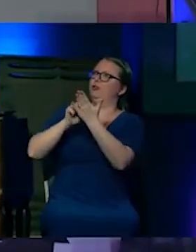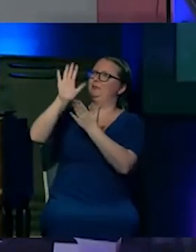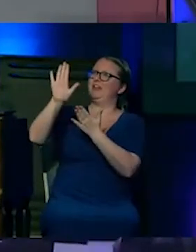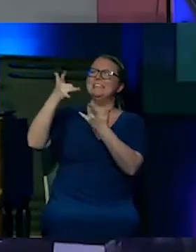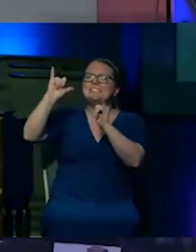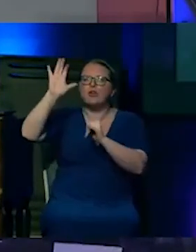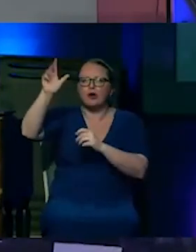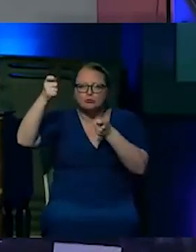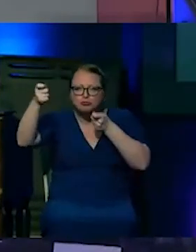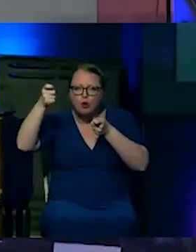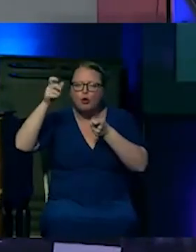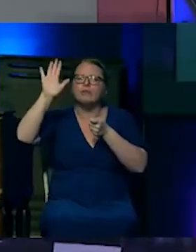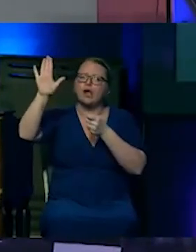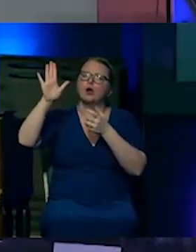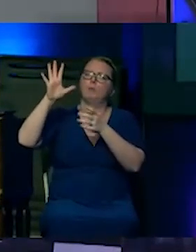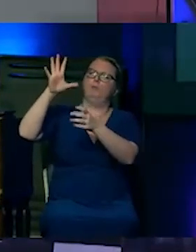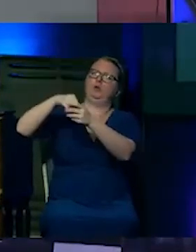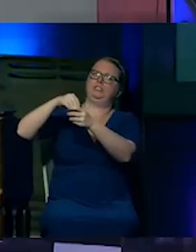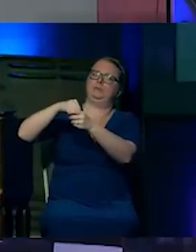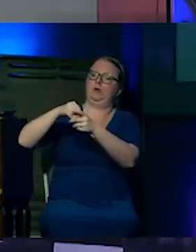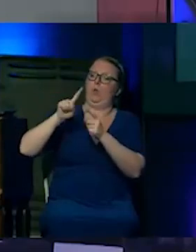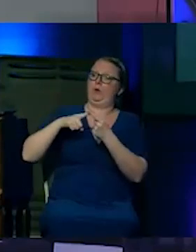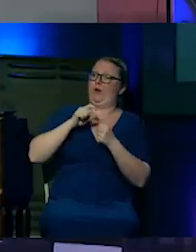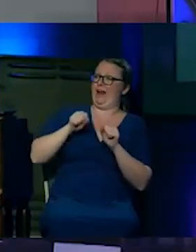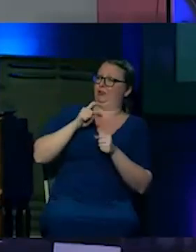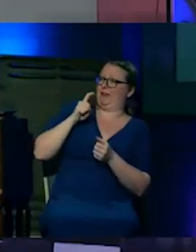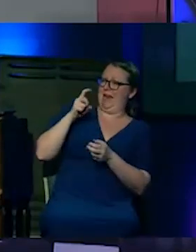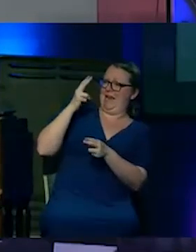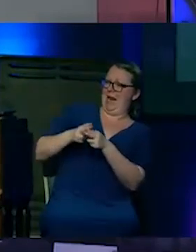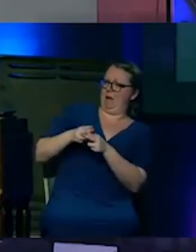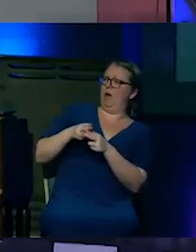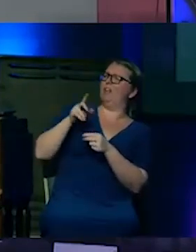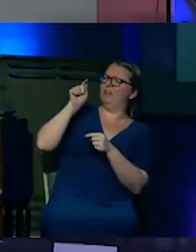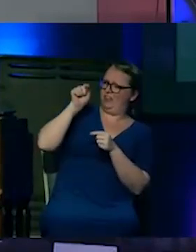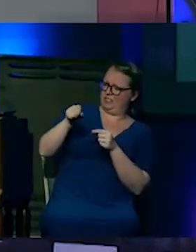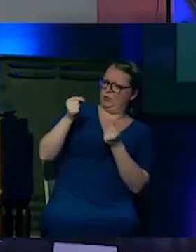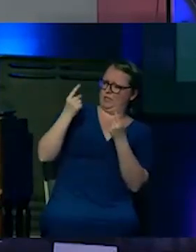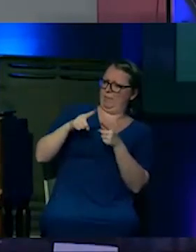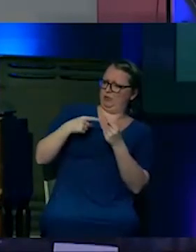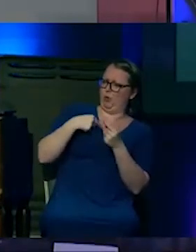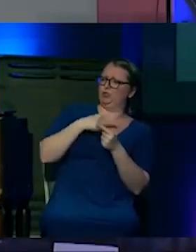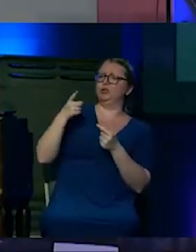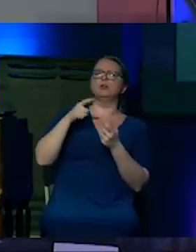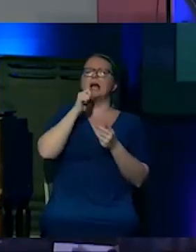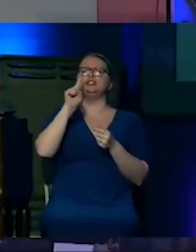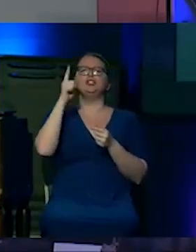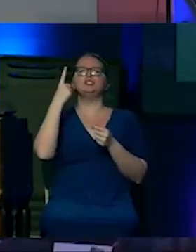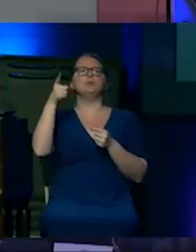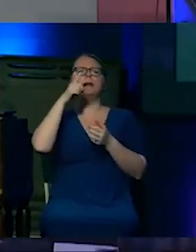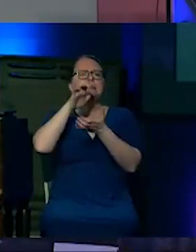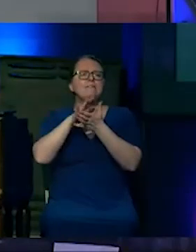control, their conditional participation. When we're able to actually name, this is what's happening to us, this is the thing you believe, you know, just believe the Bible, you believe in